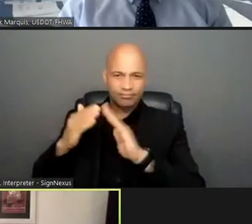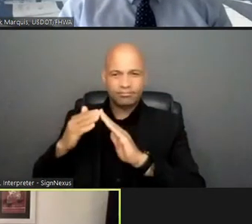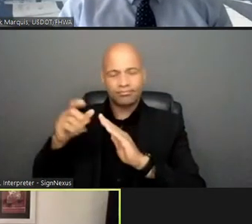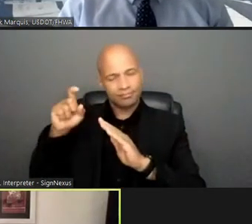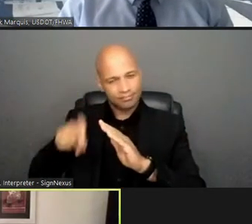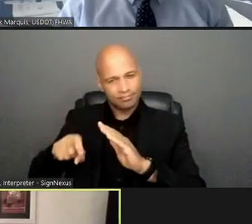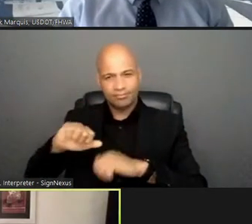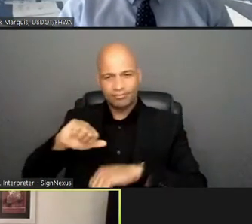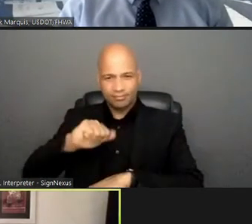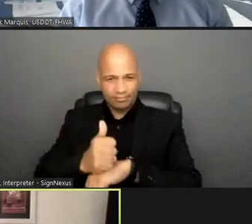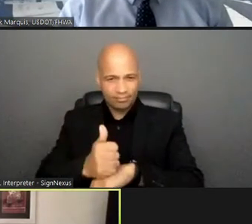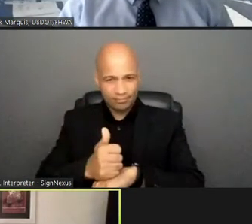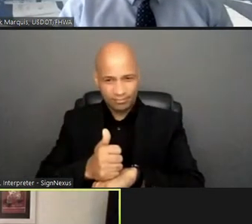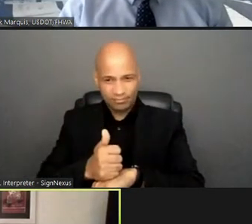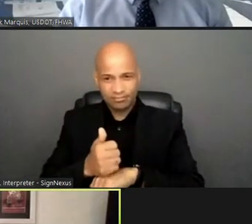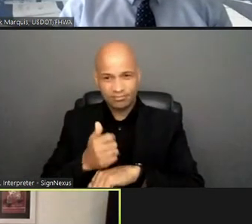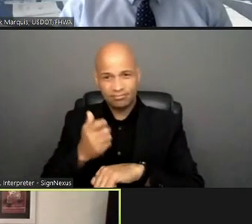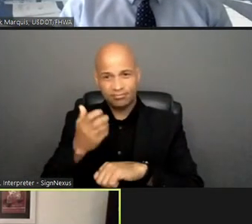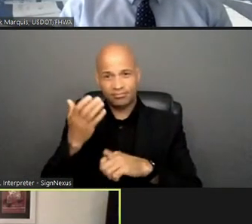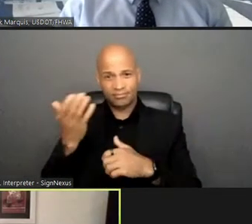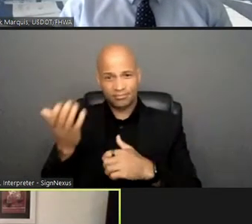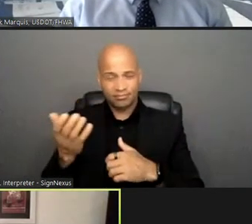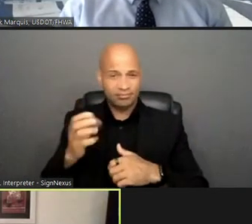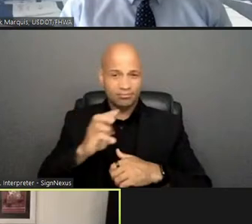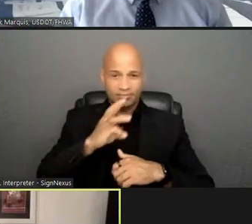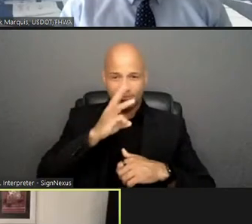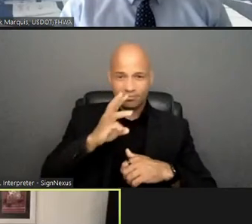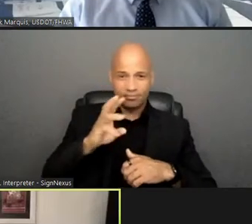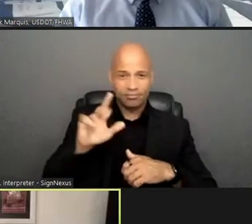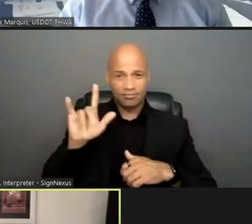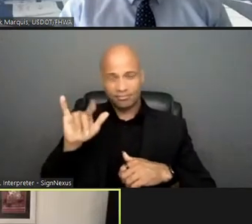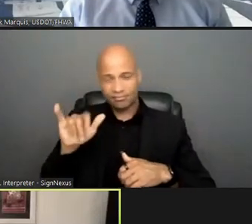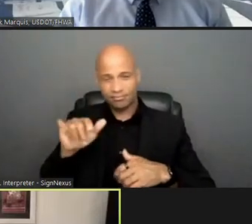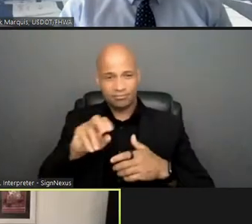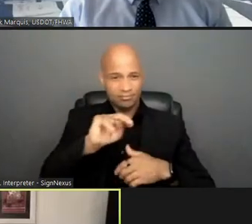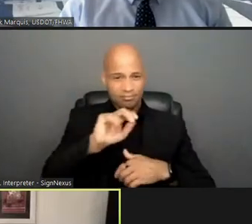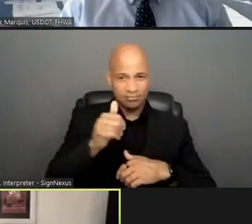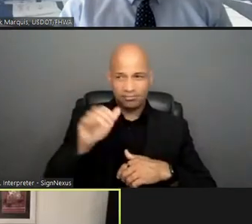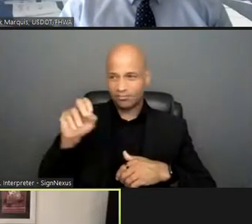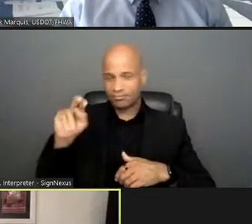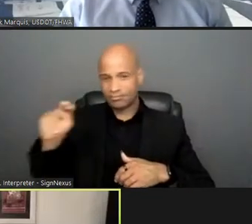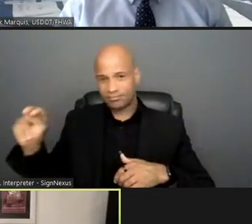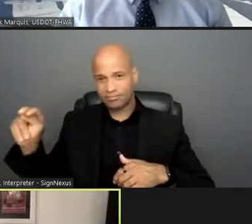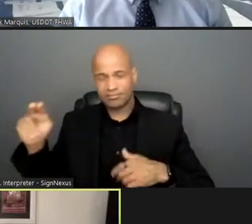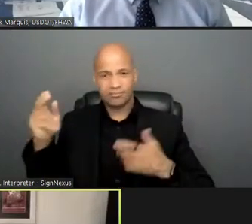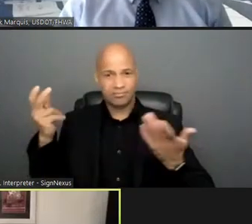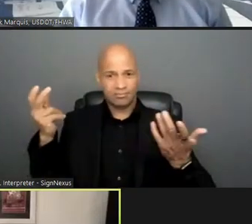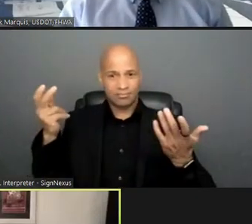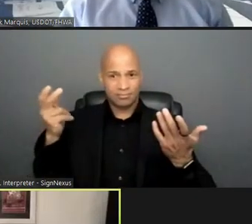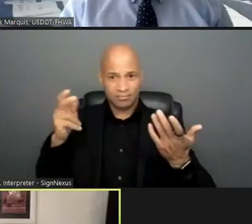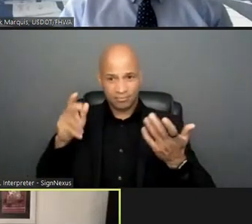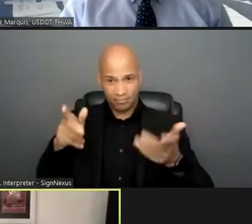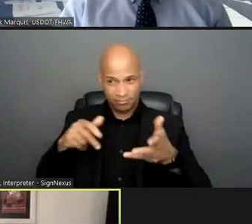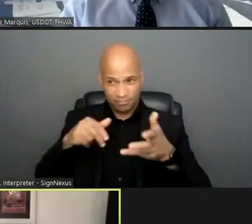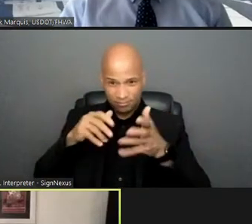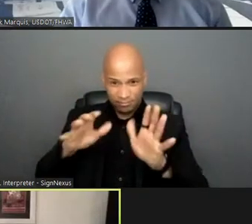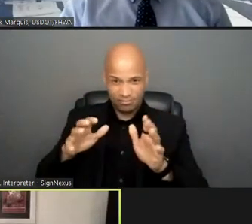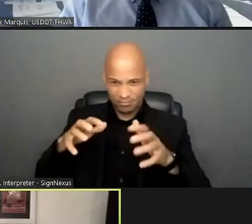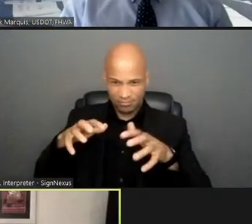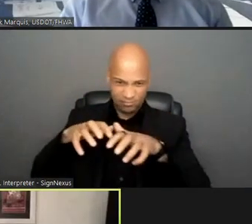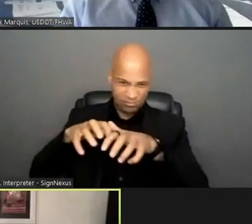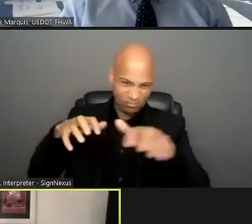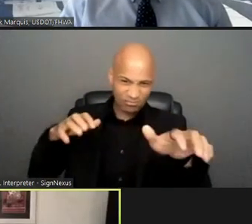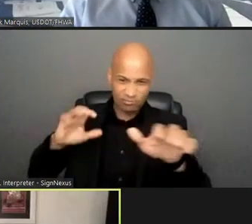is there any doubt that these commuting residents of Westchester Long Island New Jersey and Connecticut would not tolerate their neighborhoods being overrun with vehicles